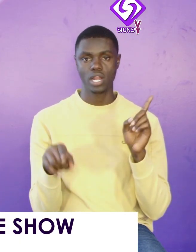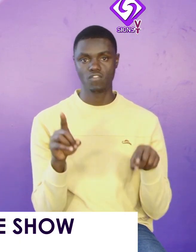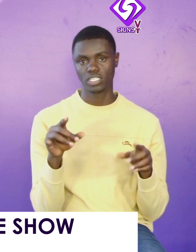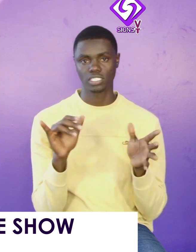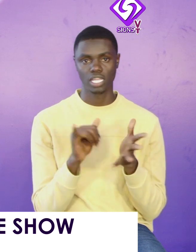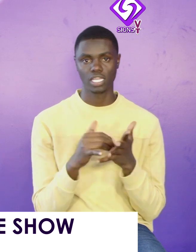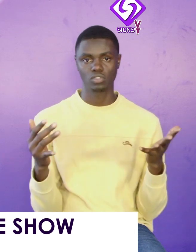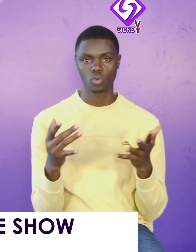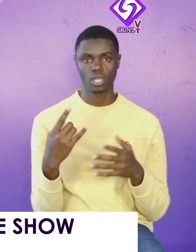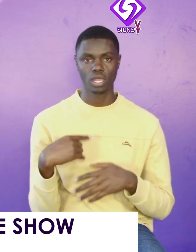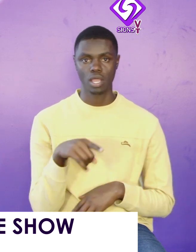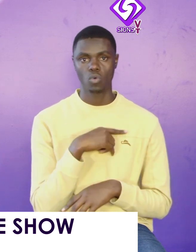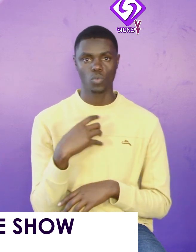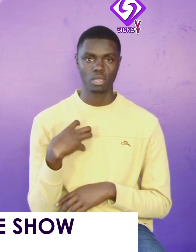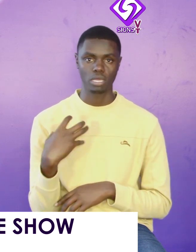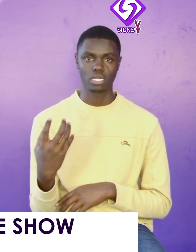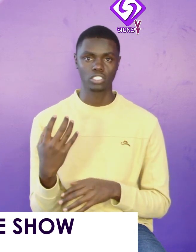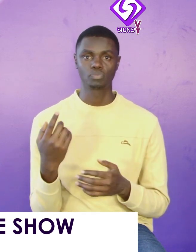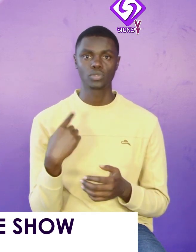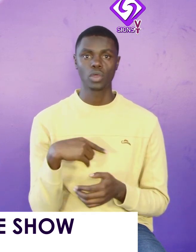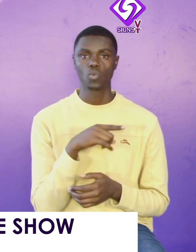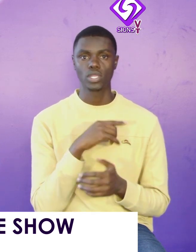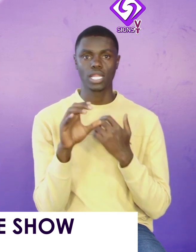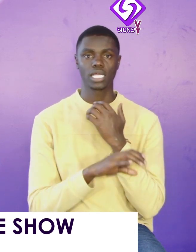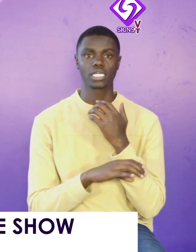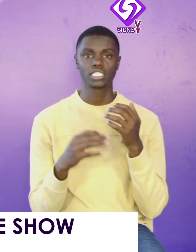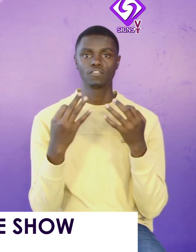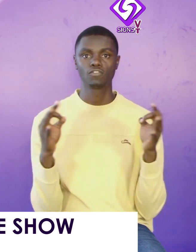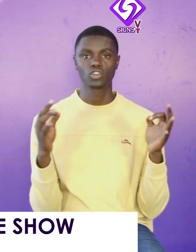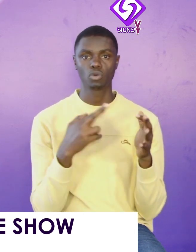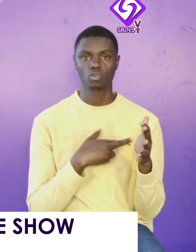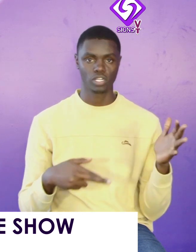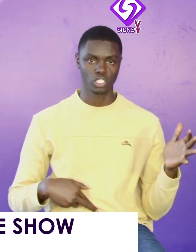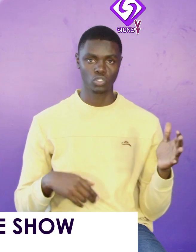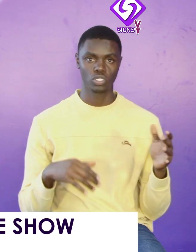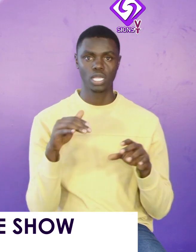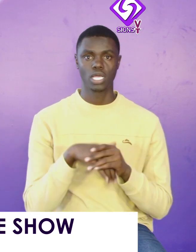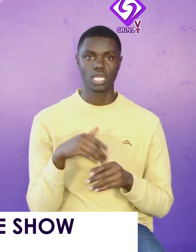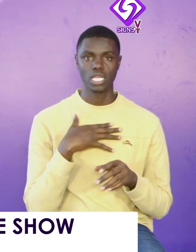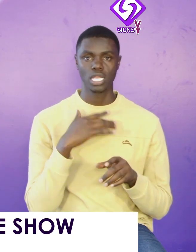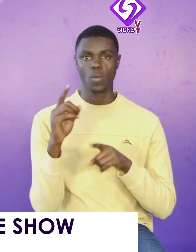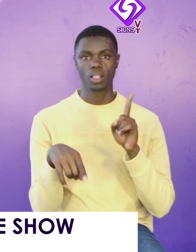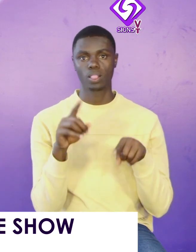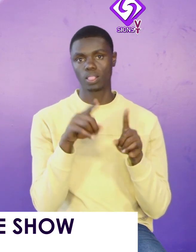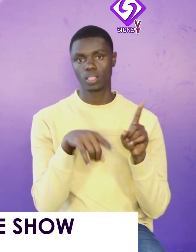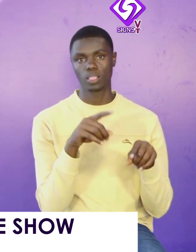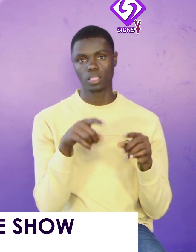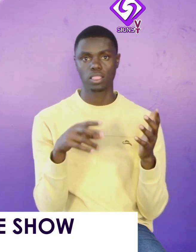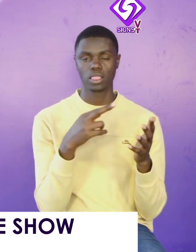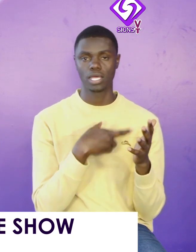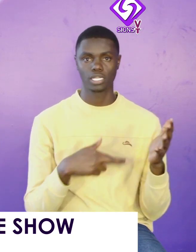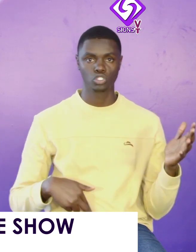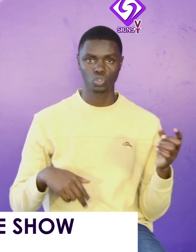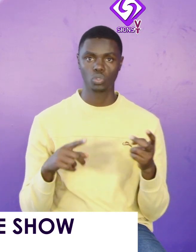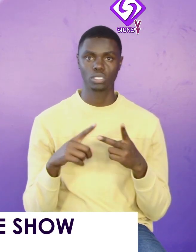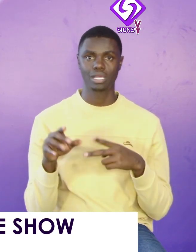riches are. We are a country of freedom of religion. So in our diverse denominations, churches,